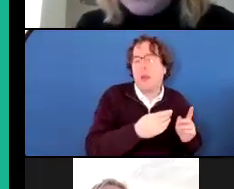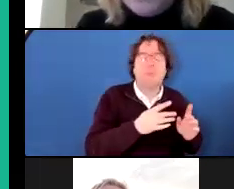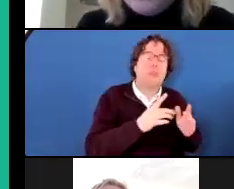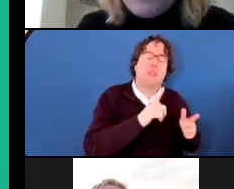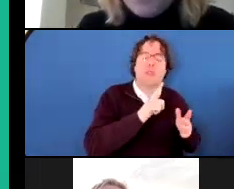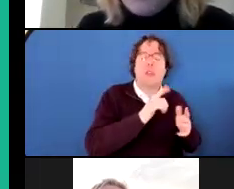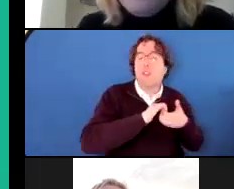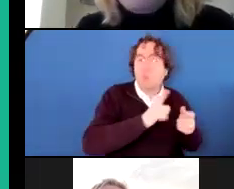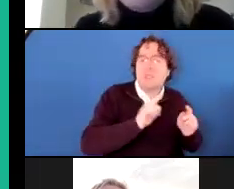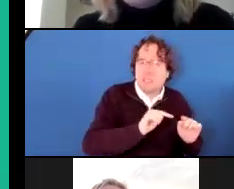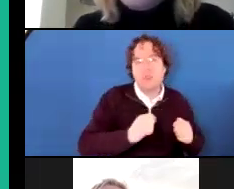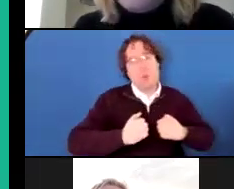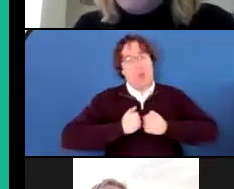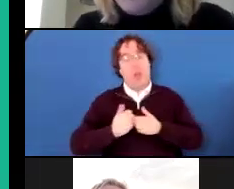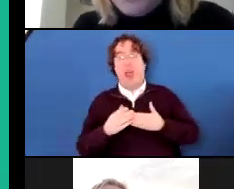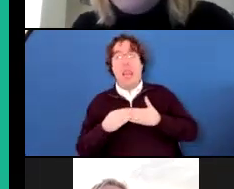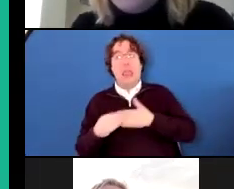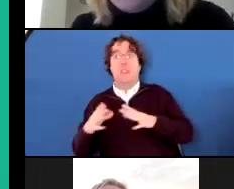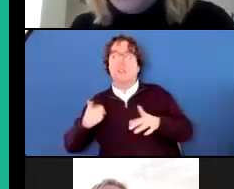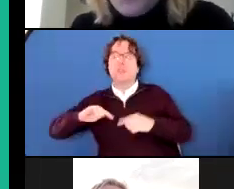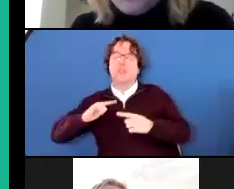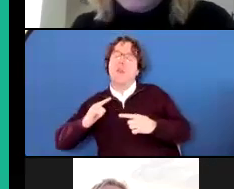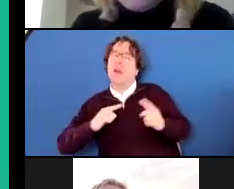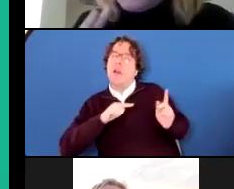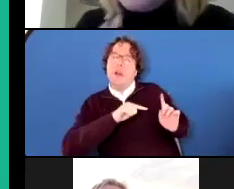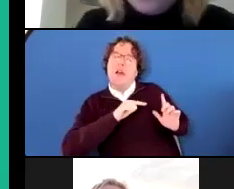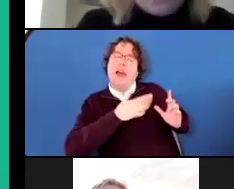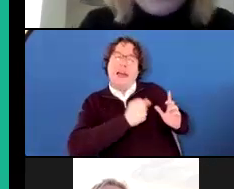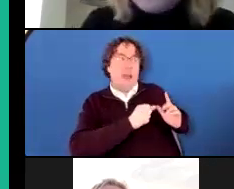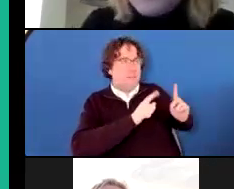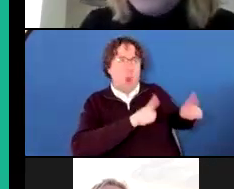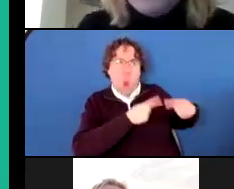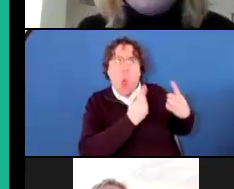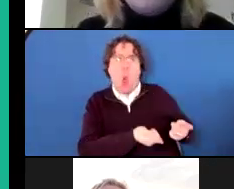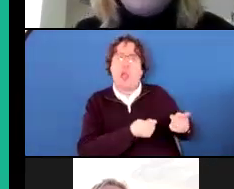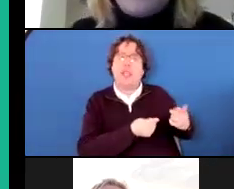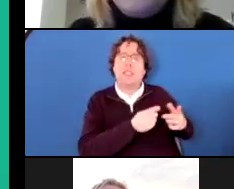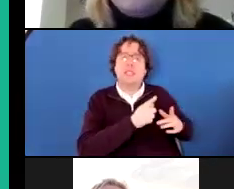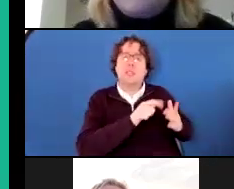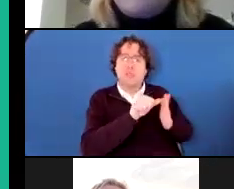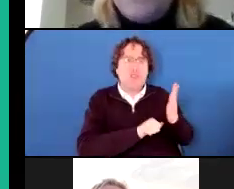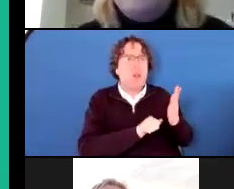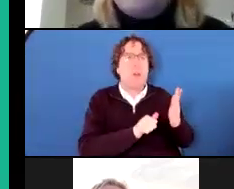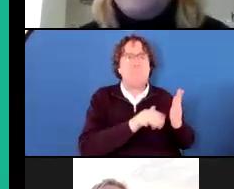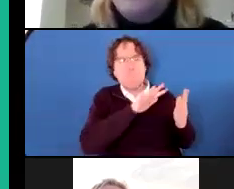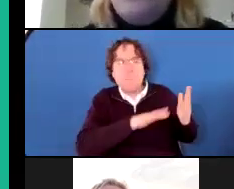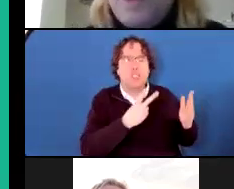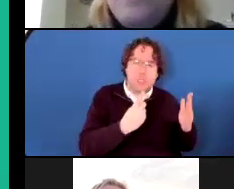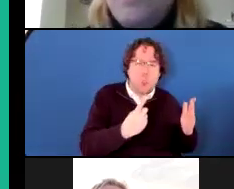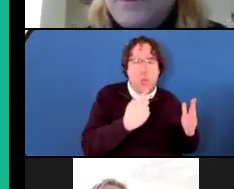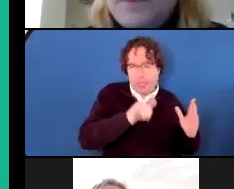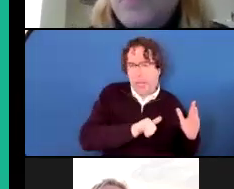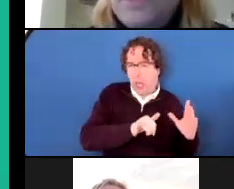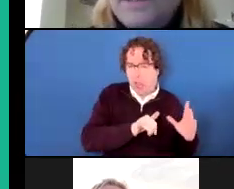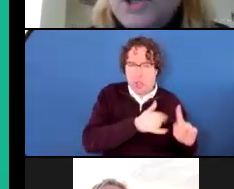longest standing programme. So we've been running it for circa 21 years now. And it's a framed